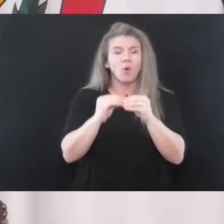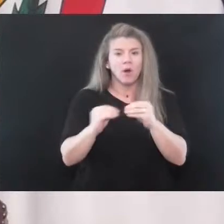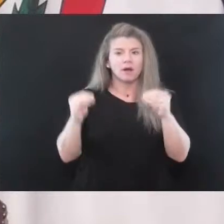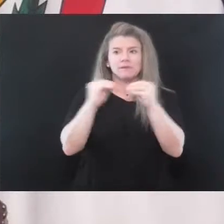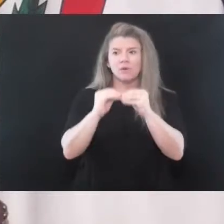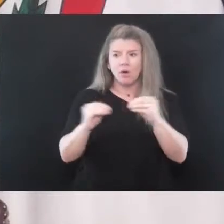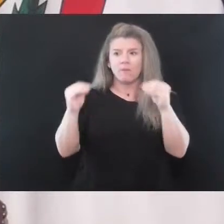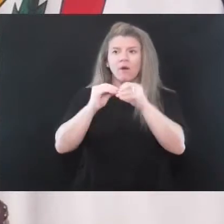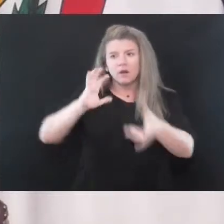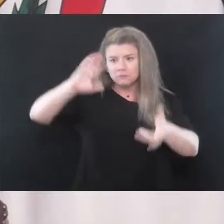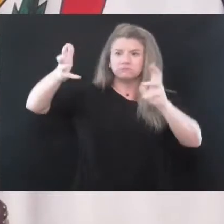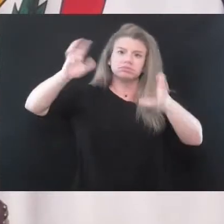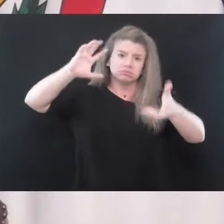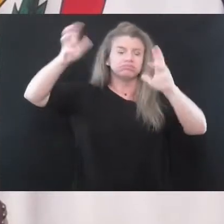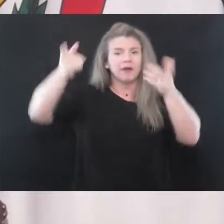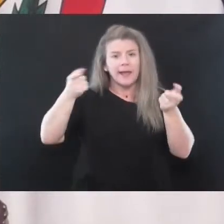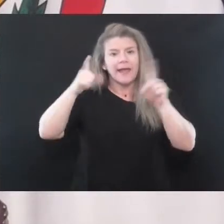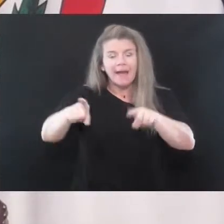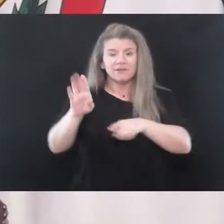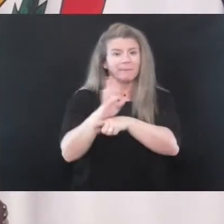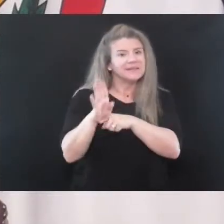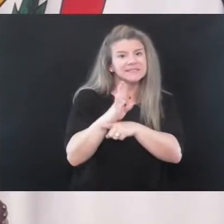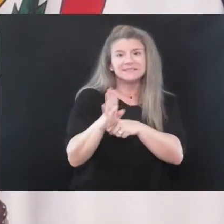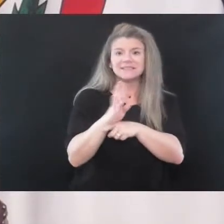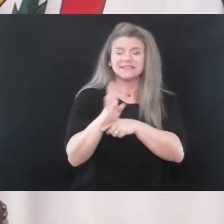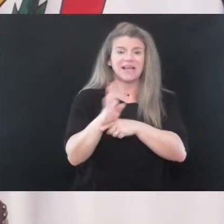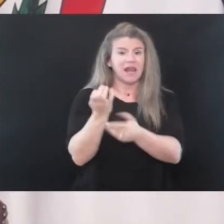absolutely catastrophic things to our businesses.